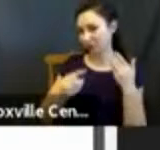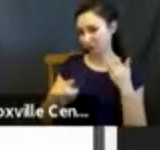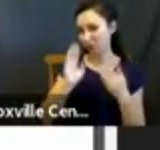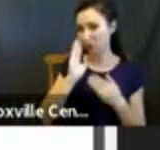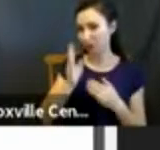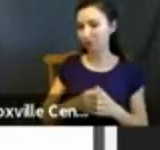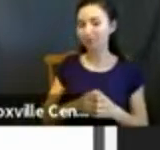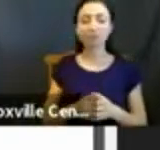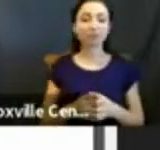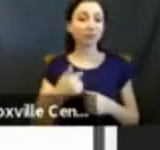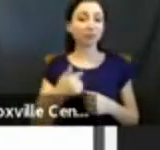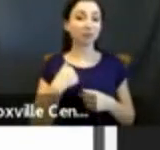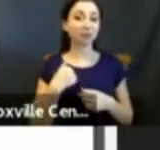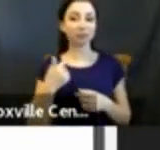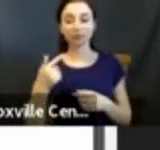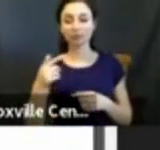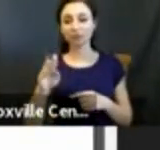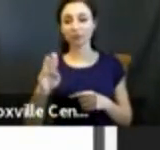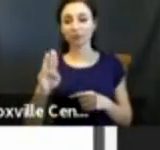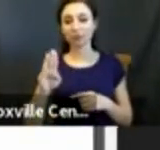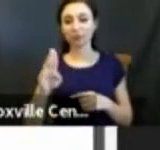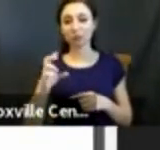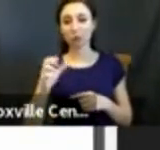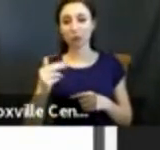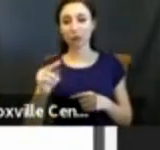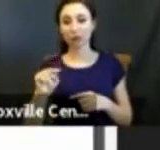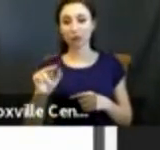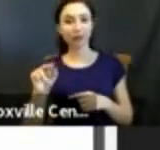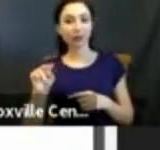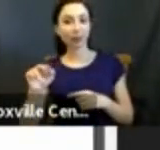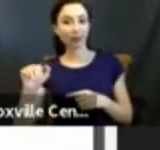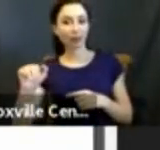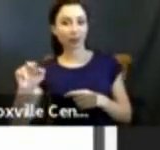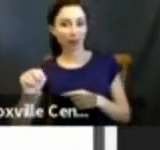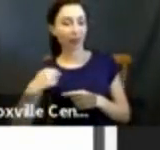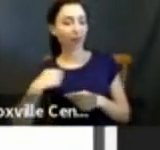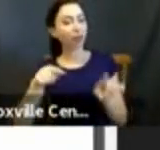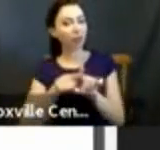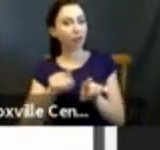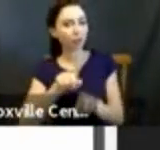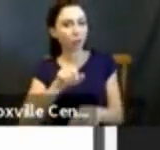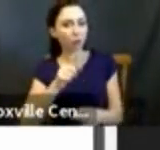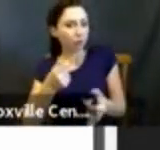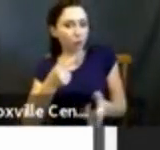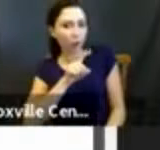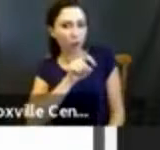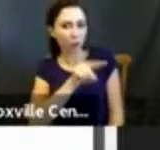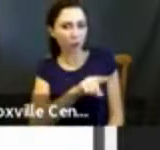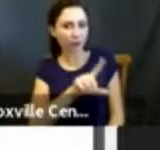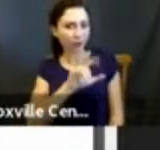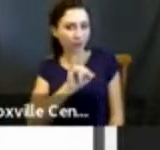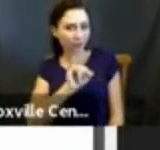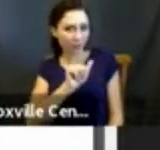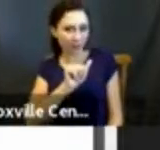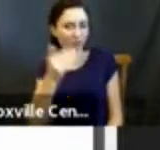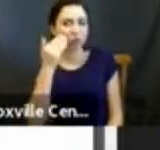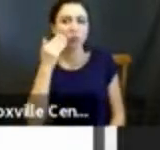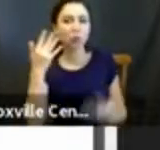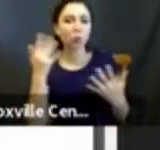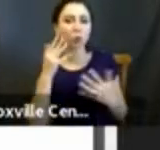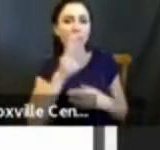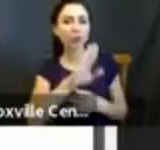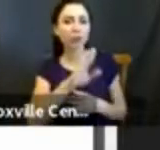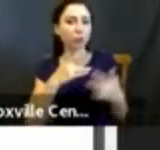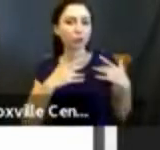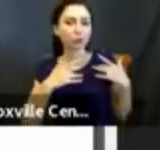I also have just a quick question. I think it would be useful, Lisa, to know what's your usual fill